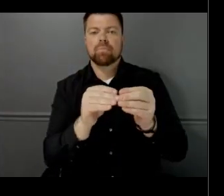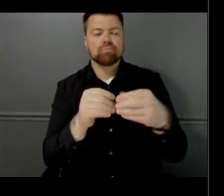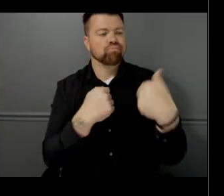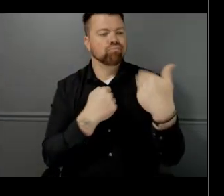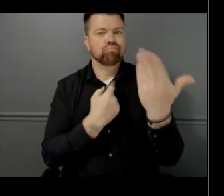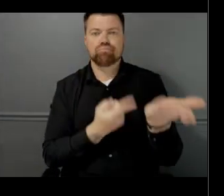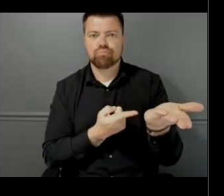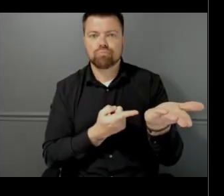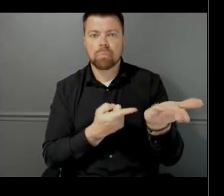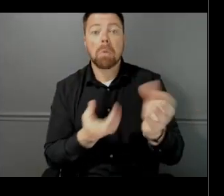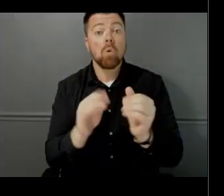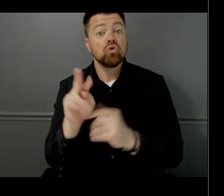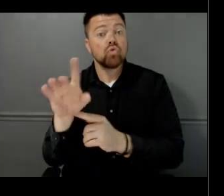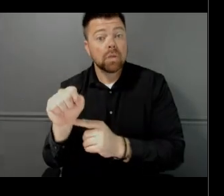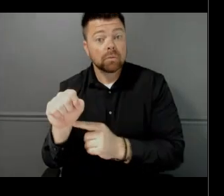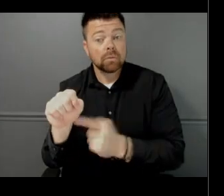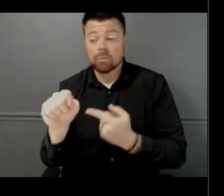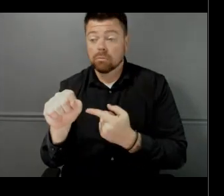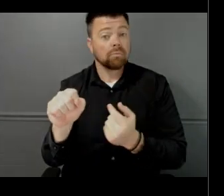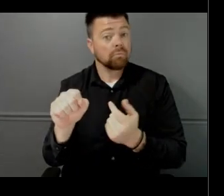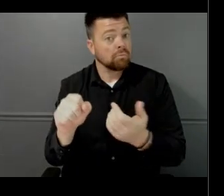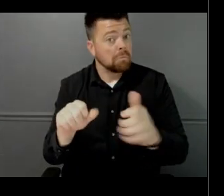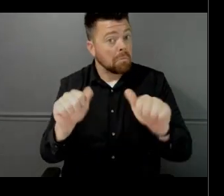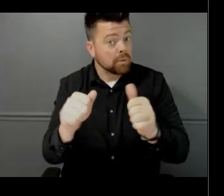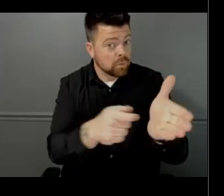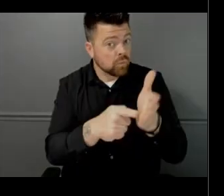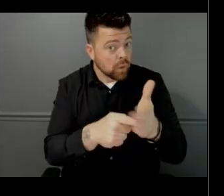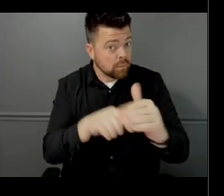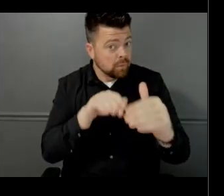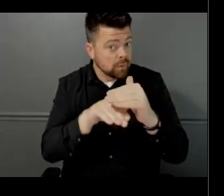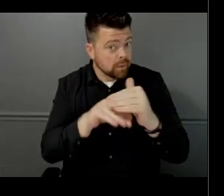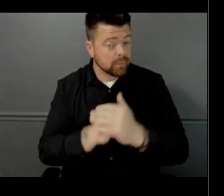More units may be required to be accessible.